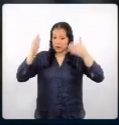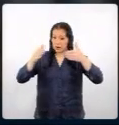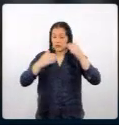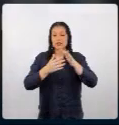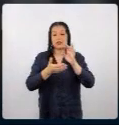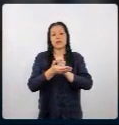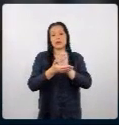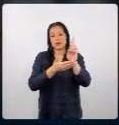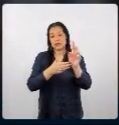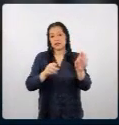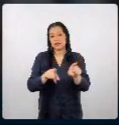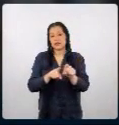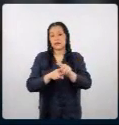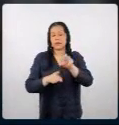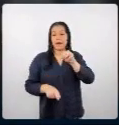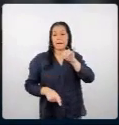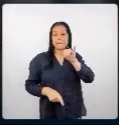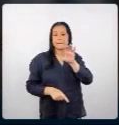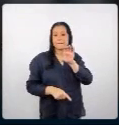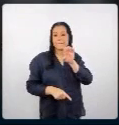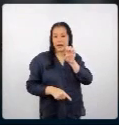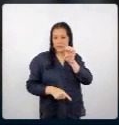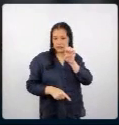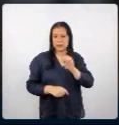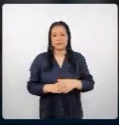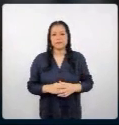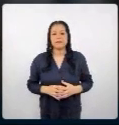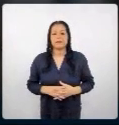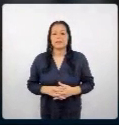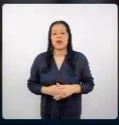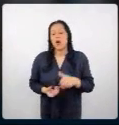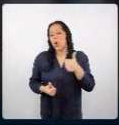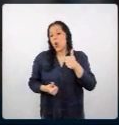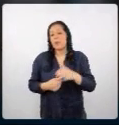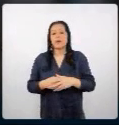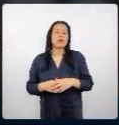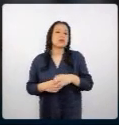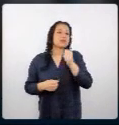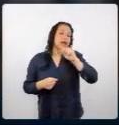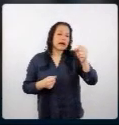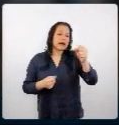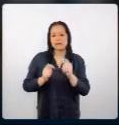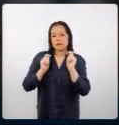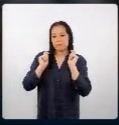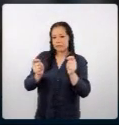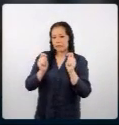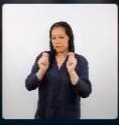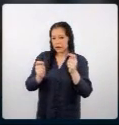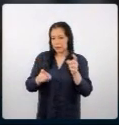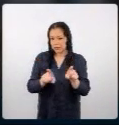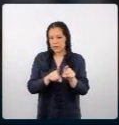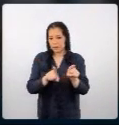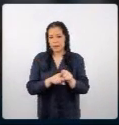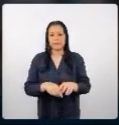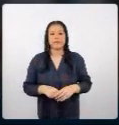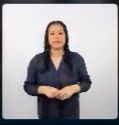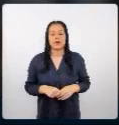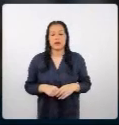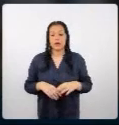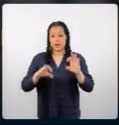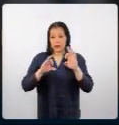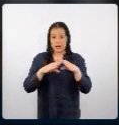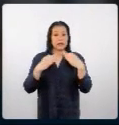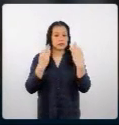travelers, or rather incentive travelers. families